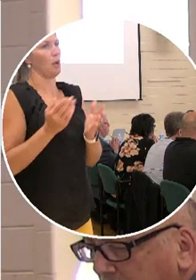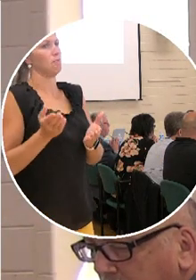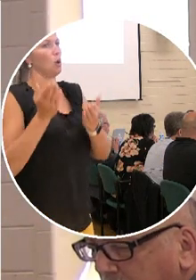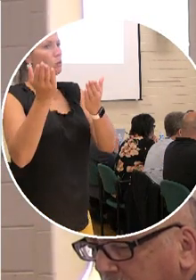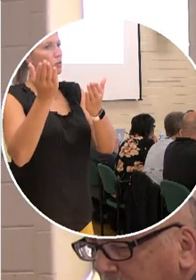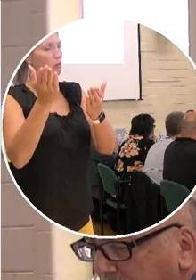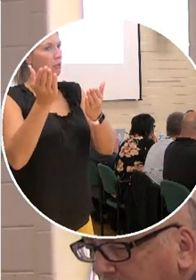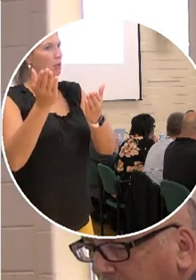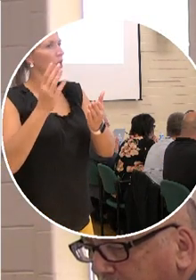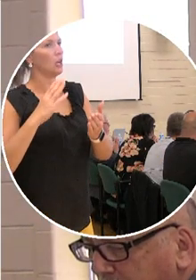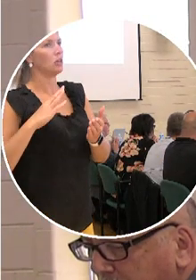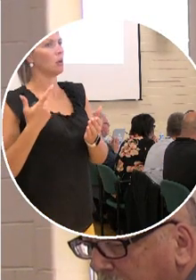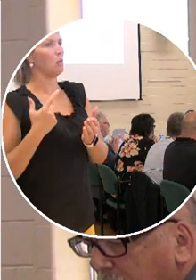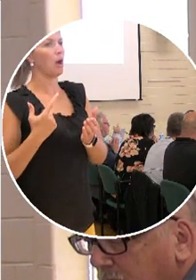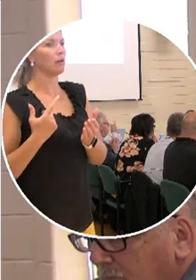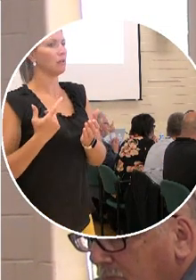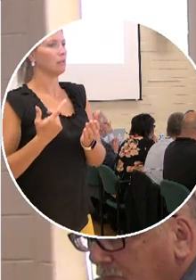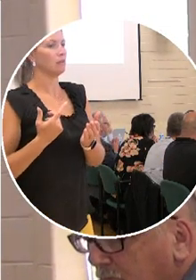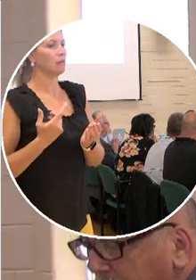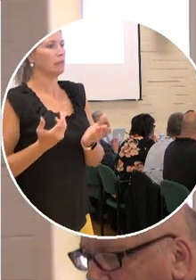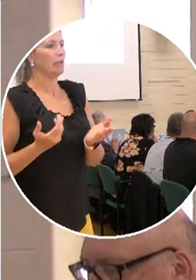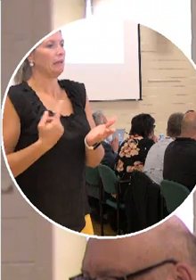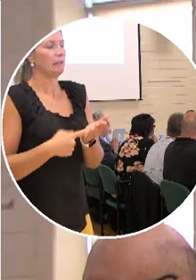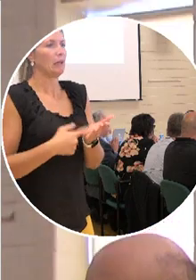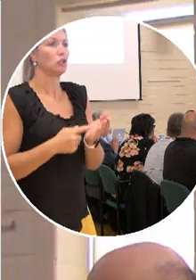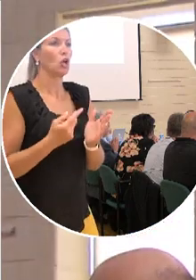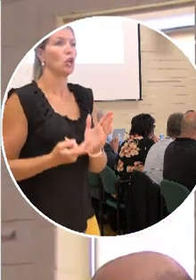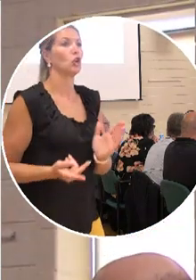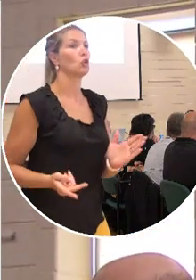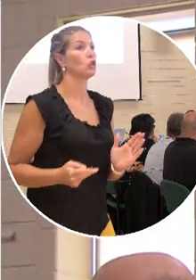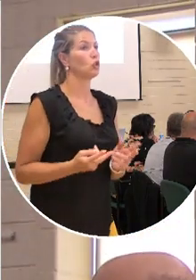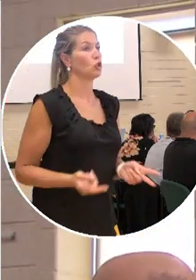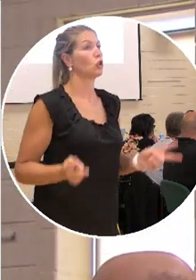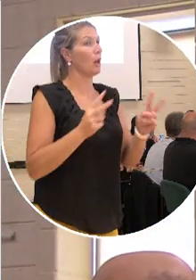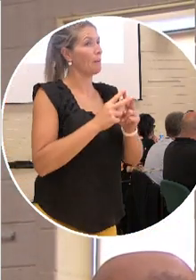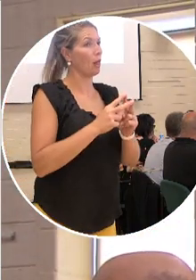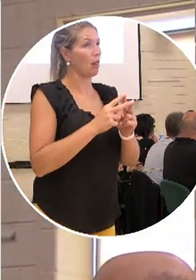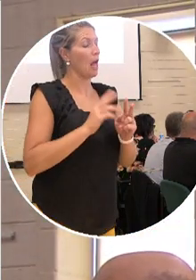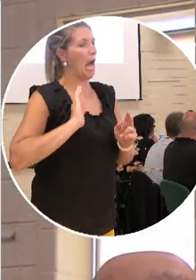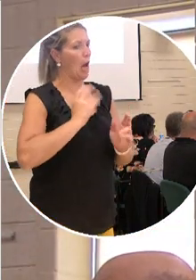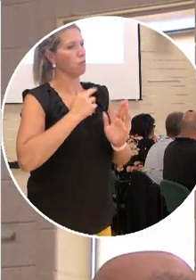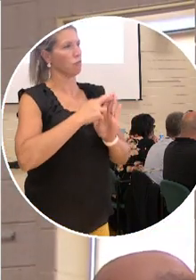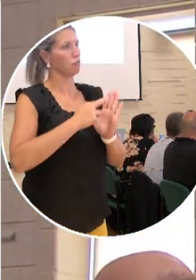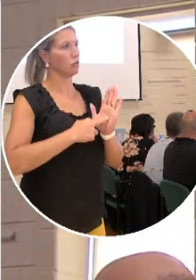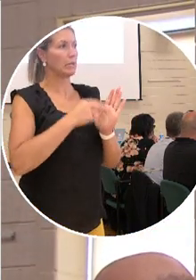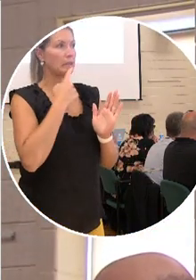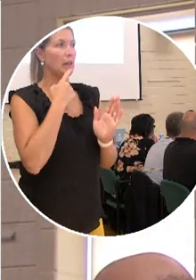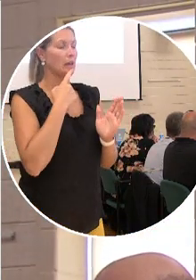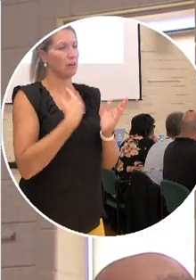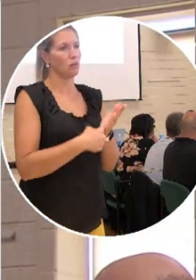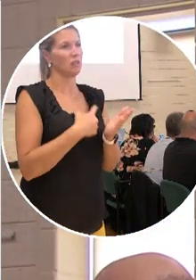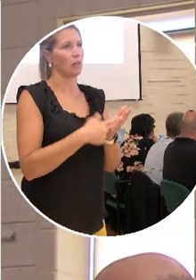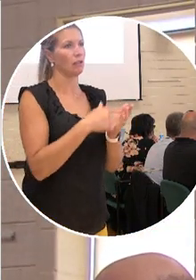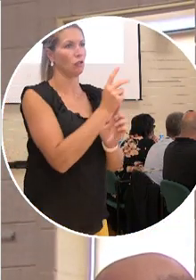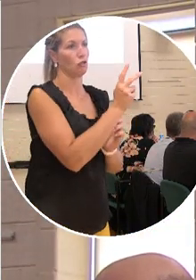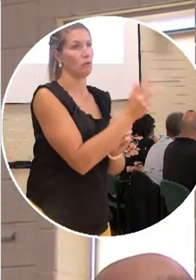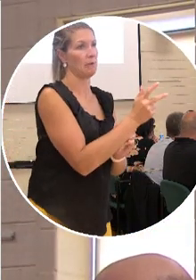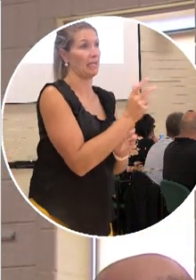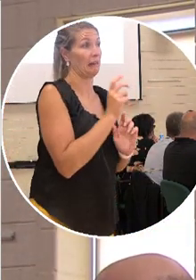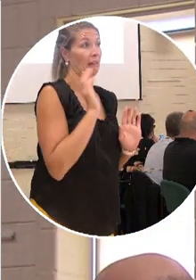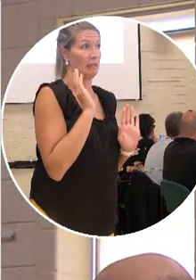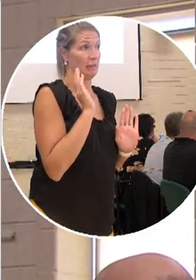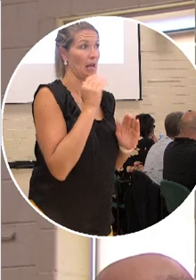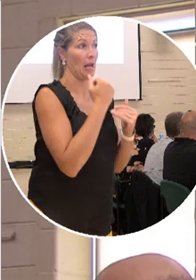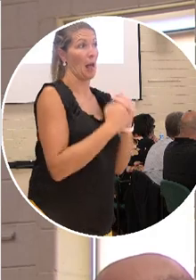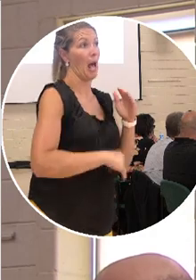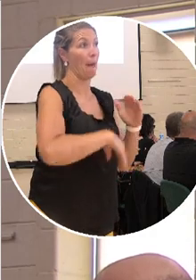opportunity to speak to the original motion again because you're only allowed to speak to it once. In our rules state, you can only speak to it for 3 minutes. So I think if someone in